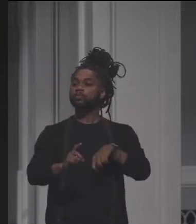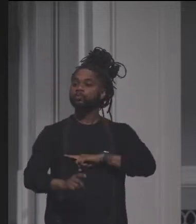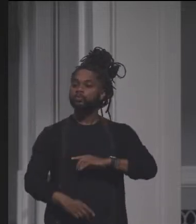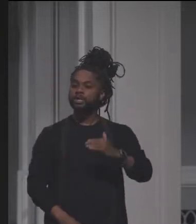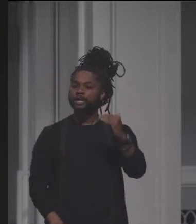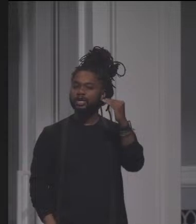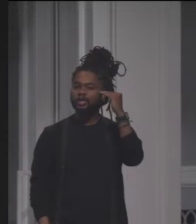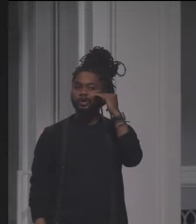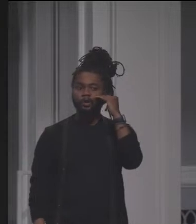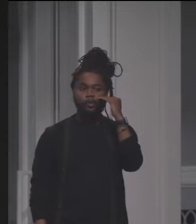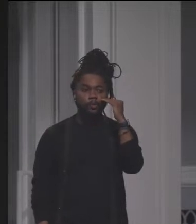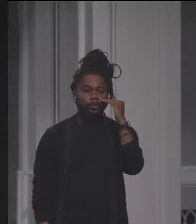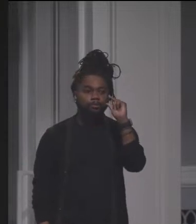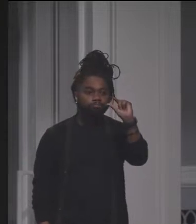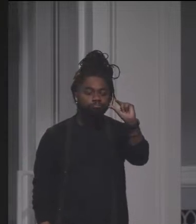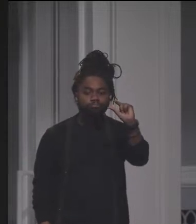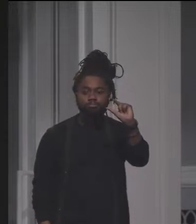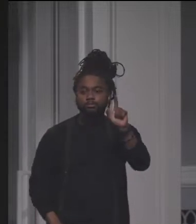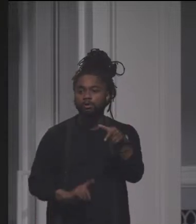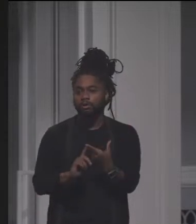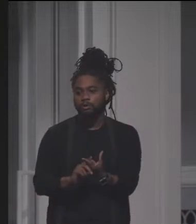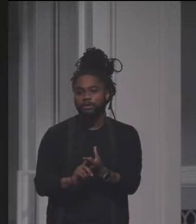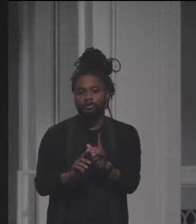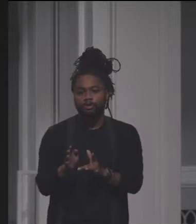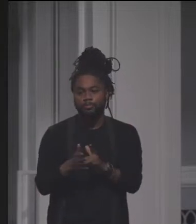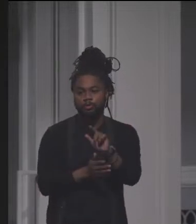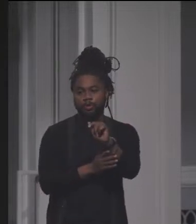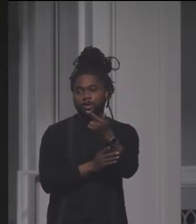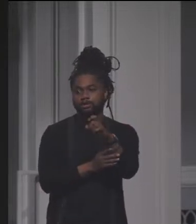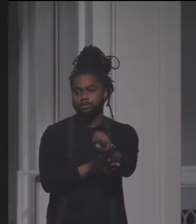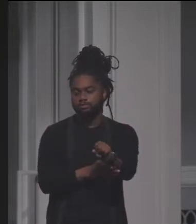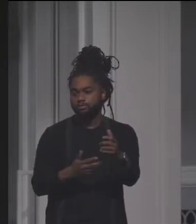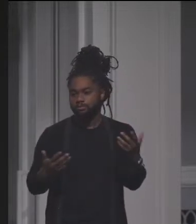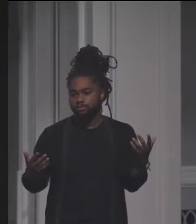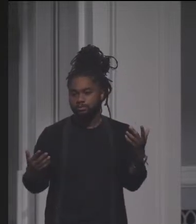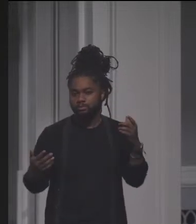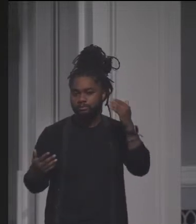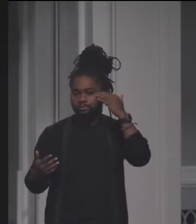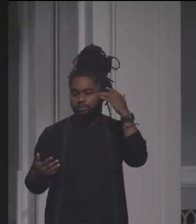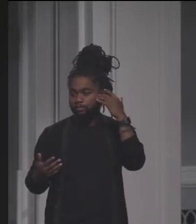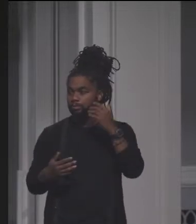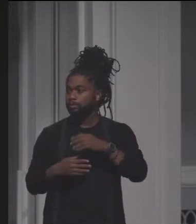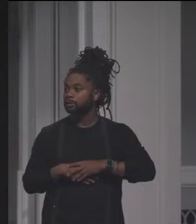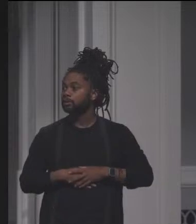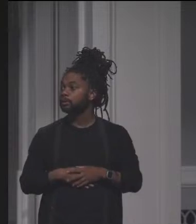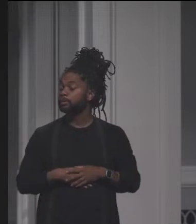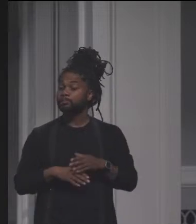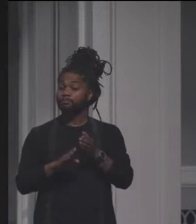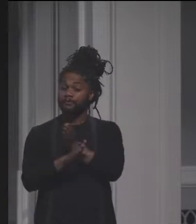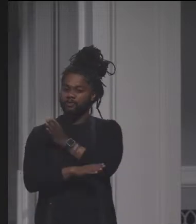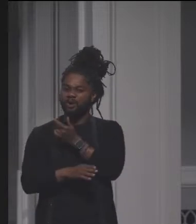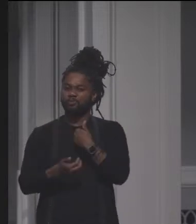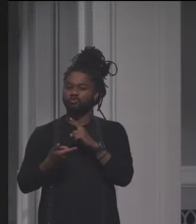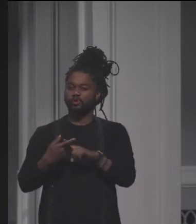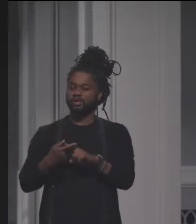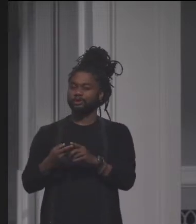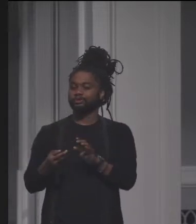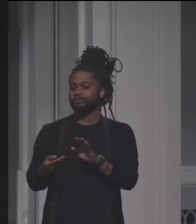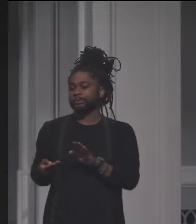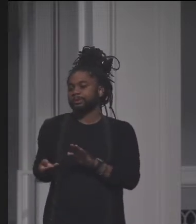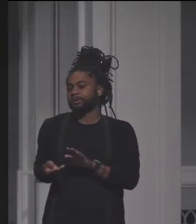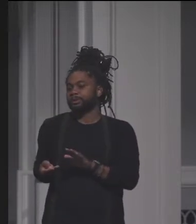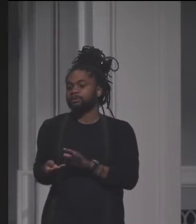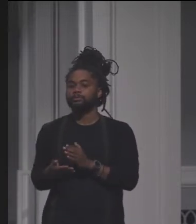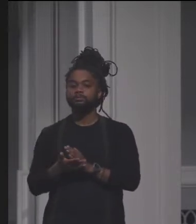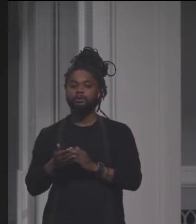very little about the Middle Ages. And earlier I was alluding to that, some things